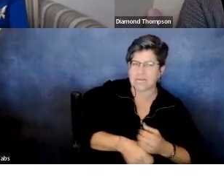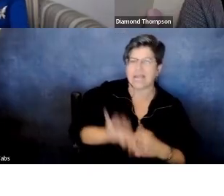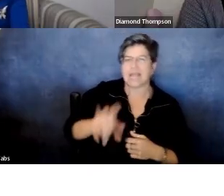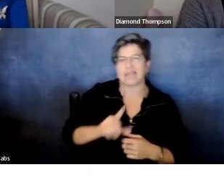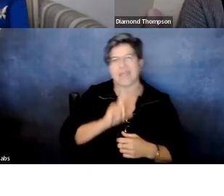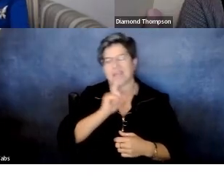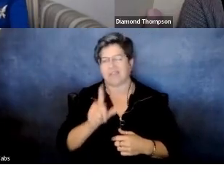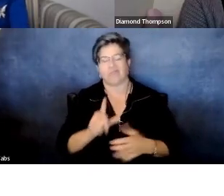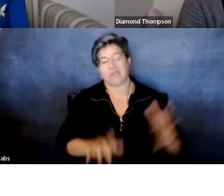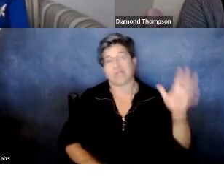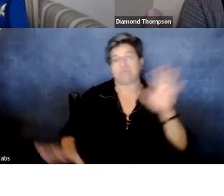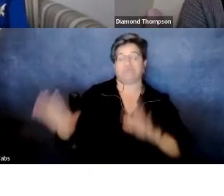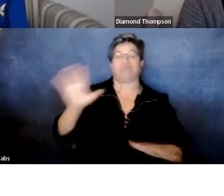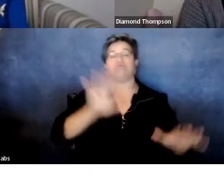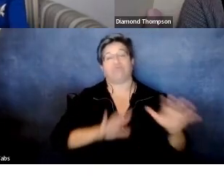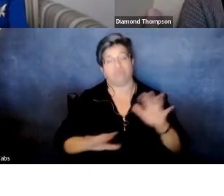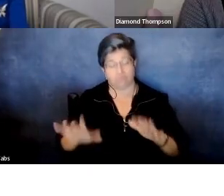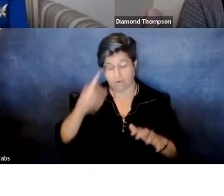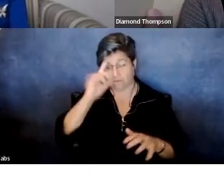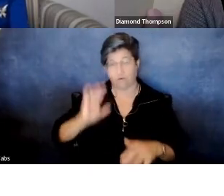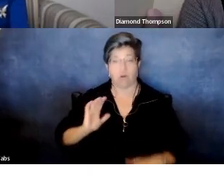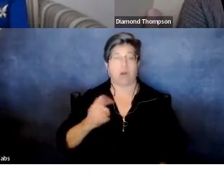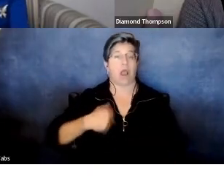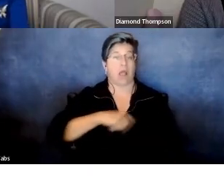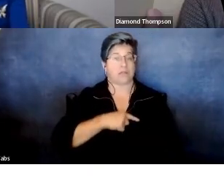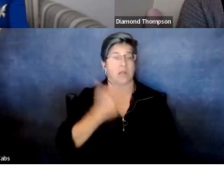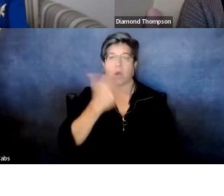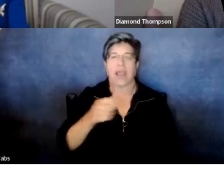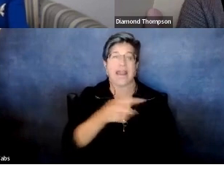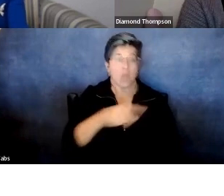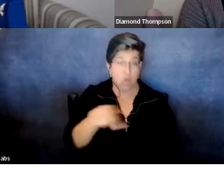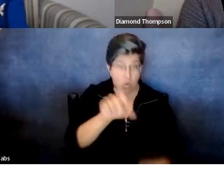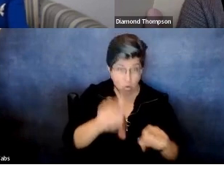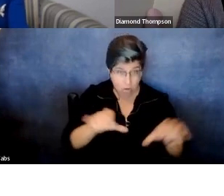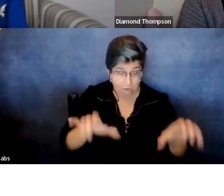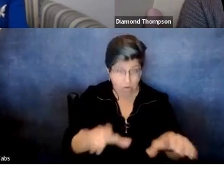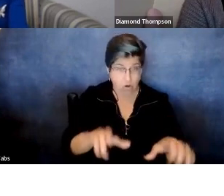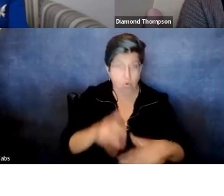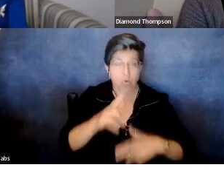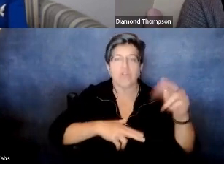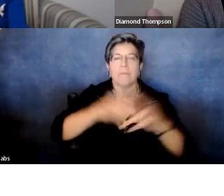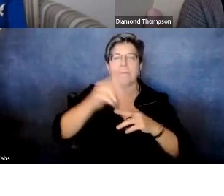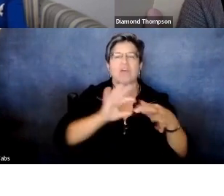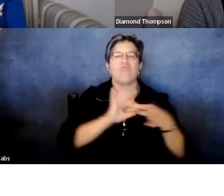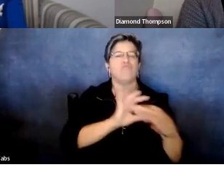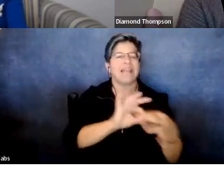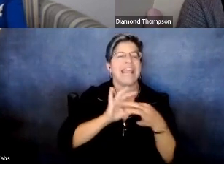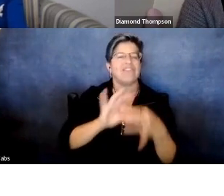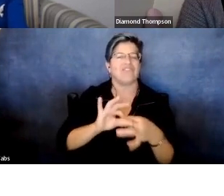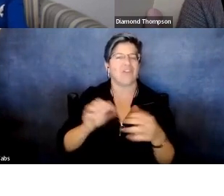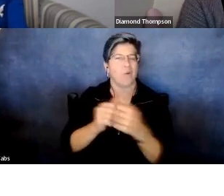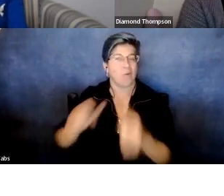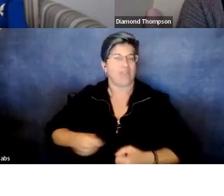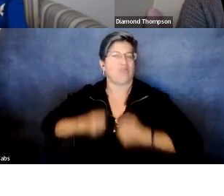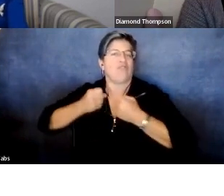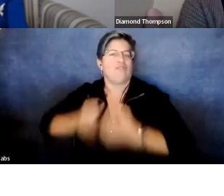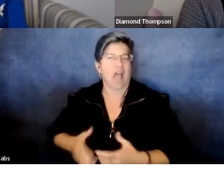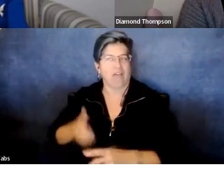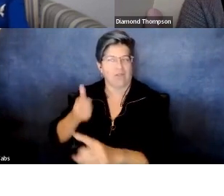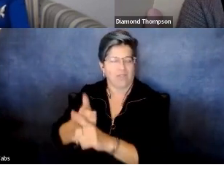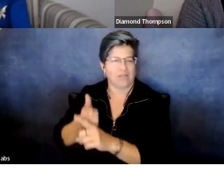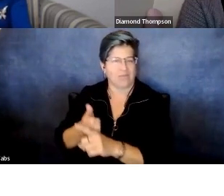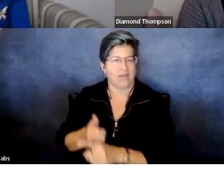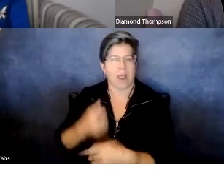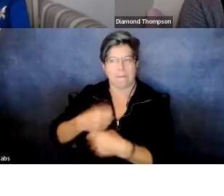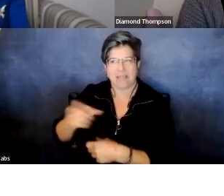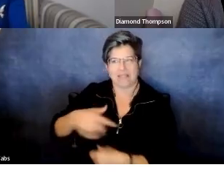very dysregulating for us. So anything that you can do to build a relationship with a survivor and make